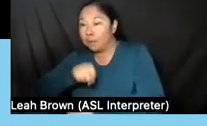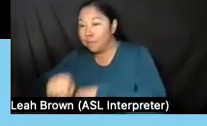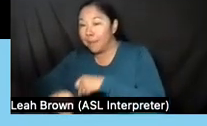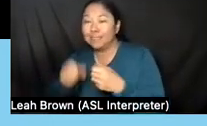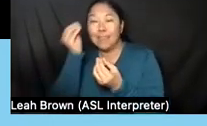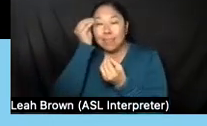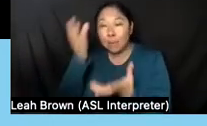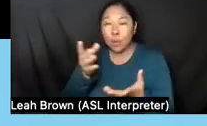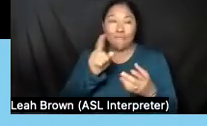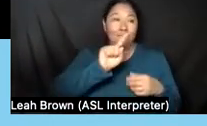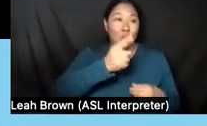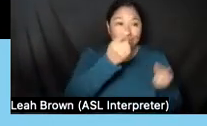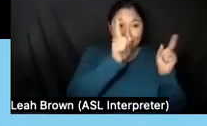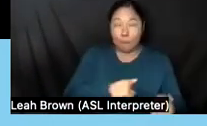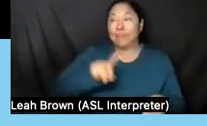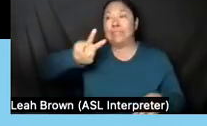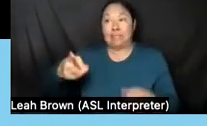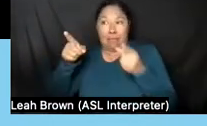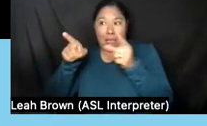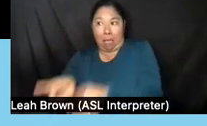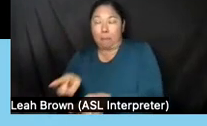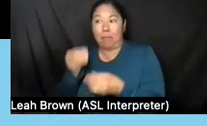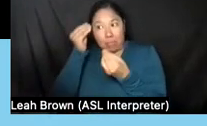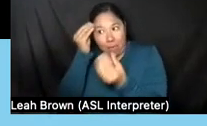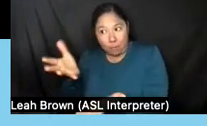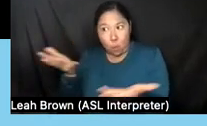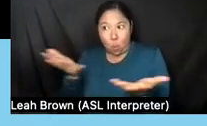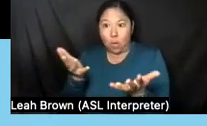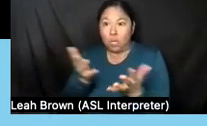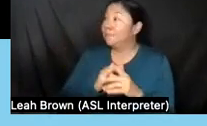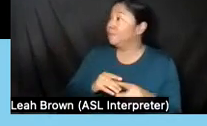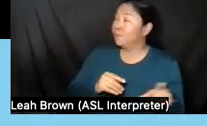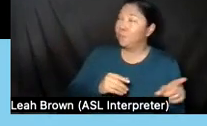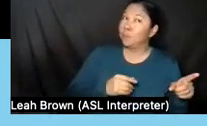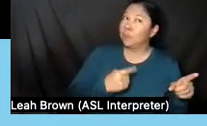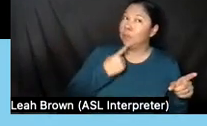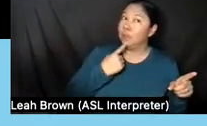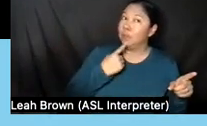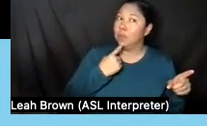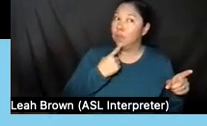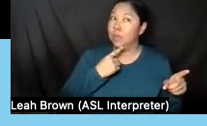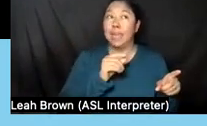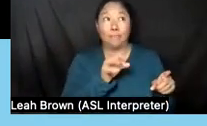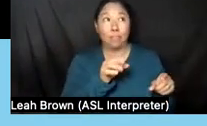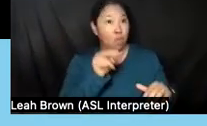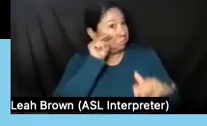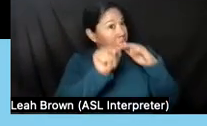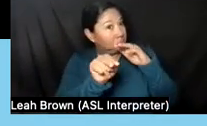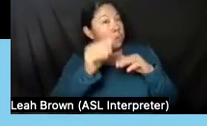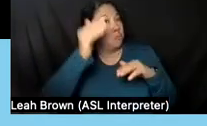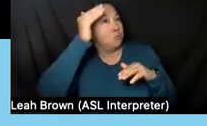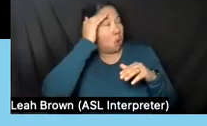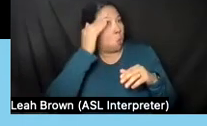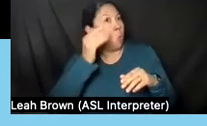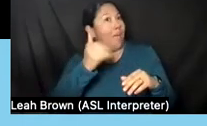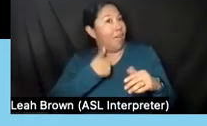comes next, or what they're maybe motivated or excited for. Your expectation of what you're expecting from them, so that they can yes, get their reward. Exactly. That's